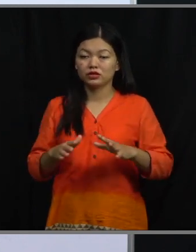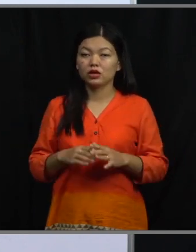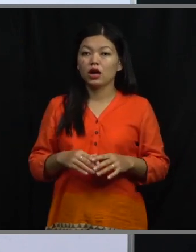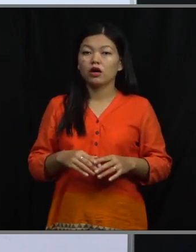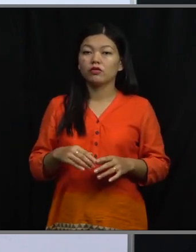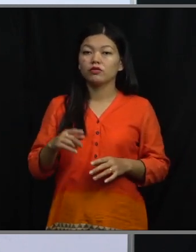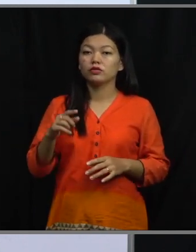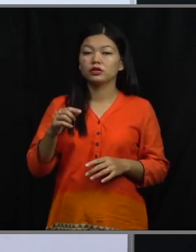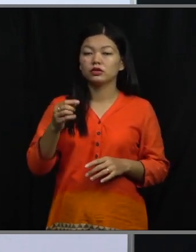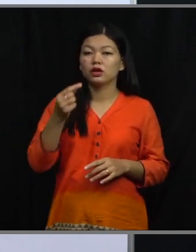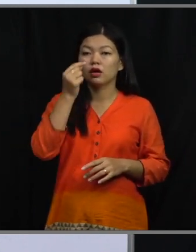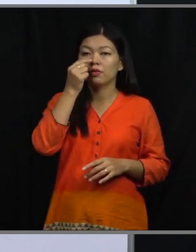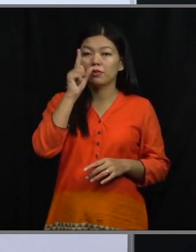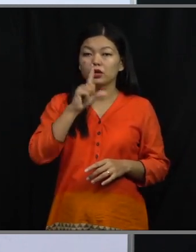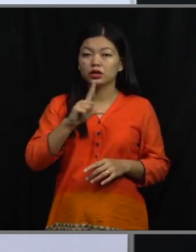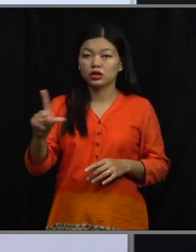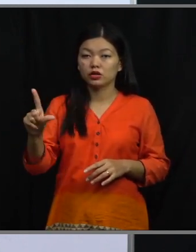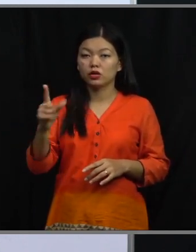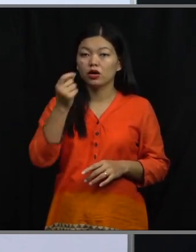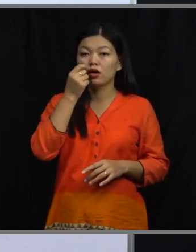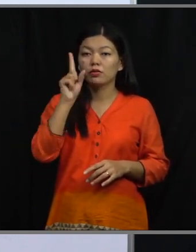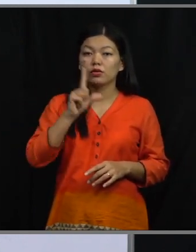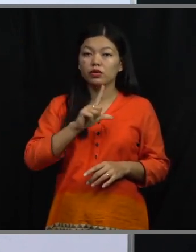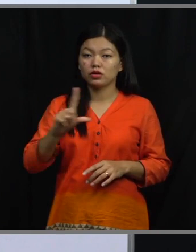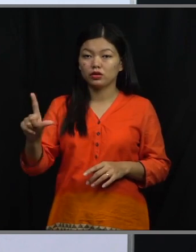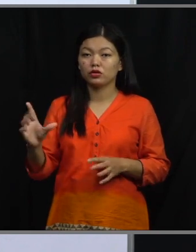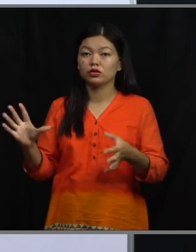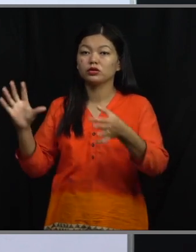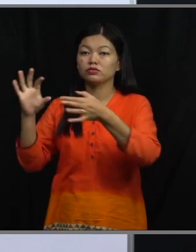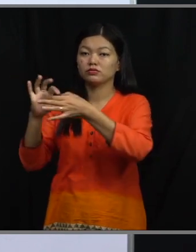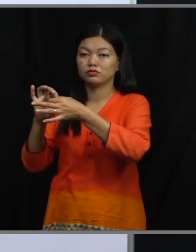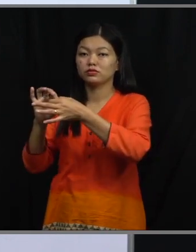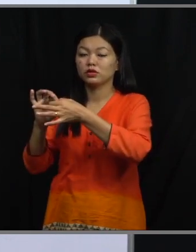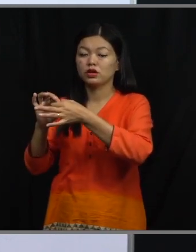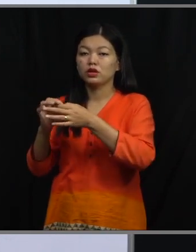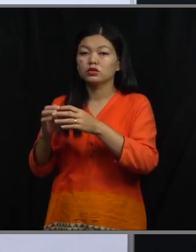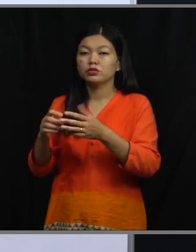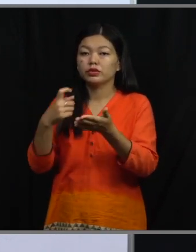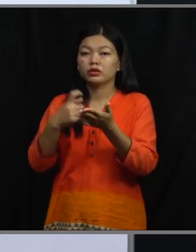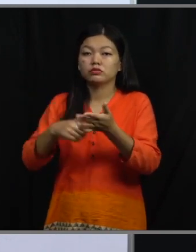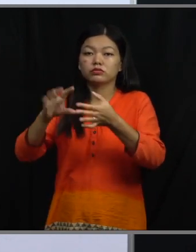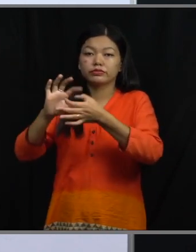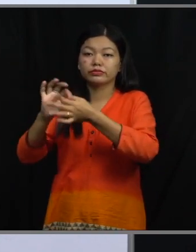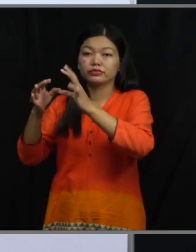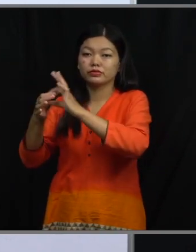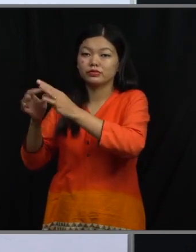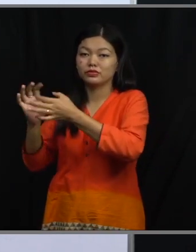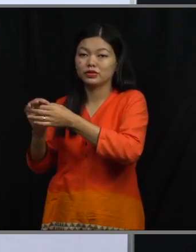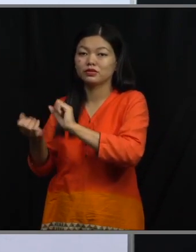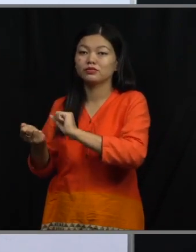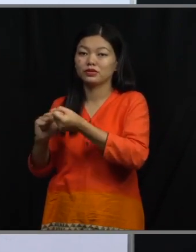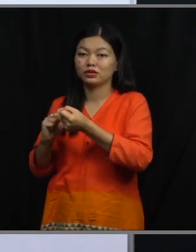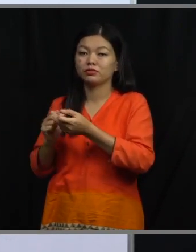way, you're becoming relative to that particular person, or maybe because of adoption, or even through common blood. It's like